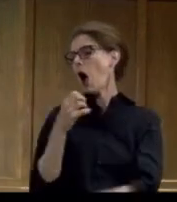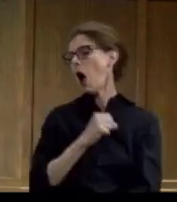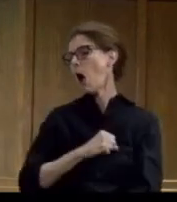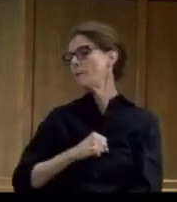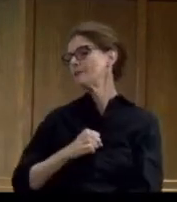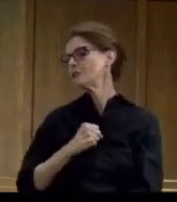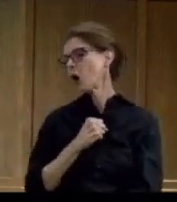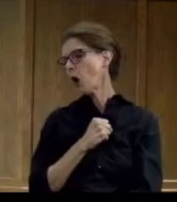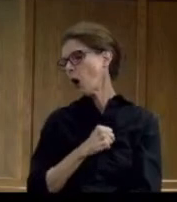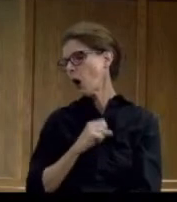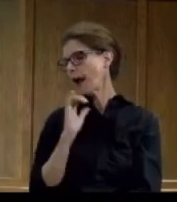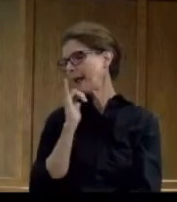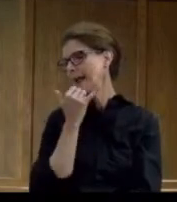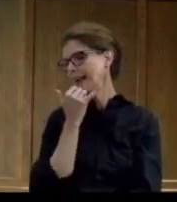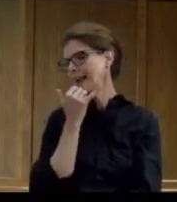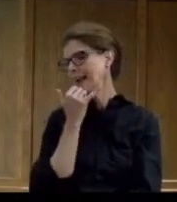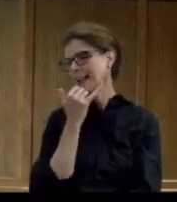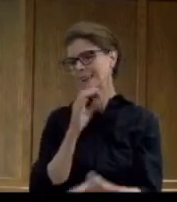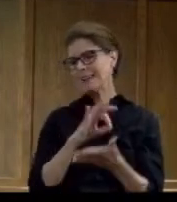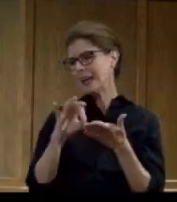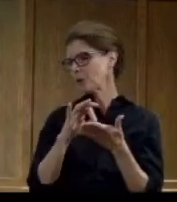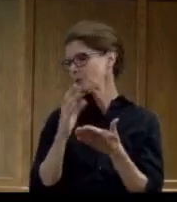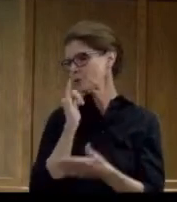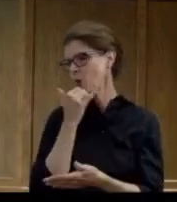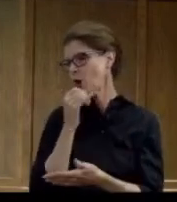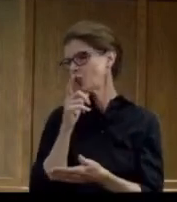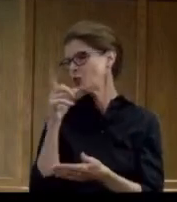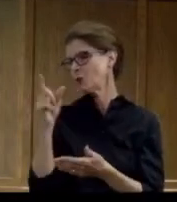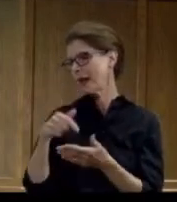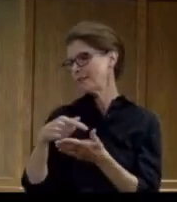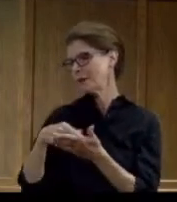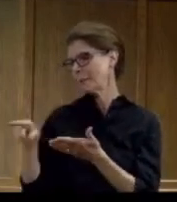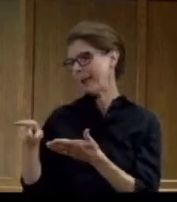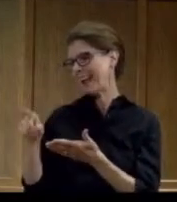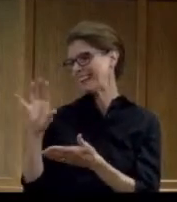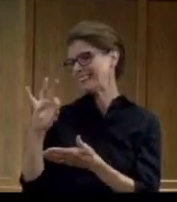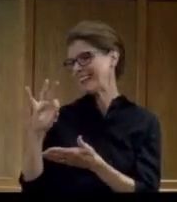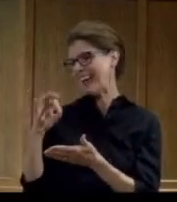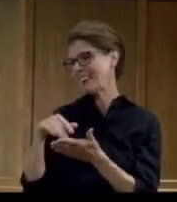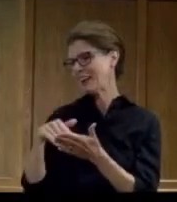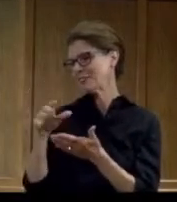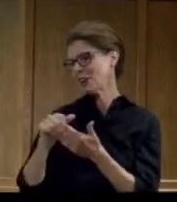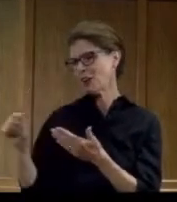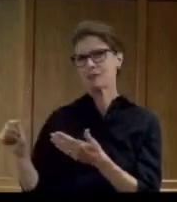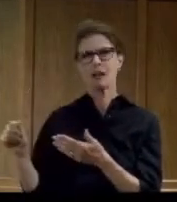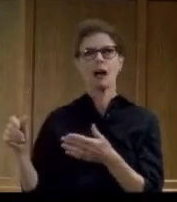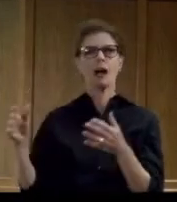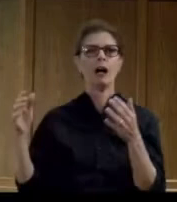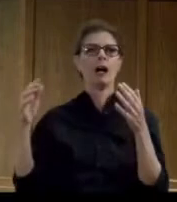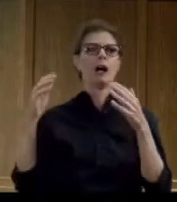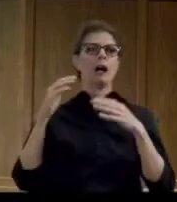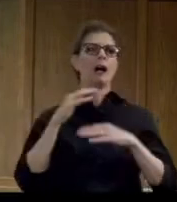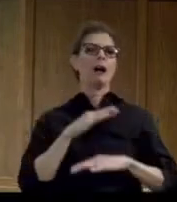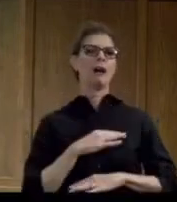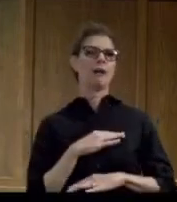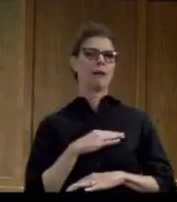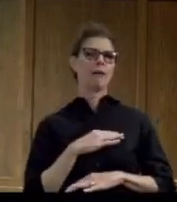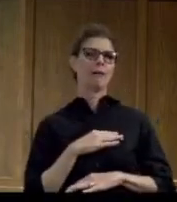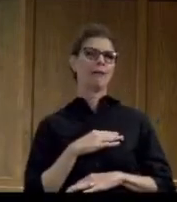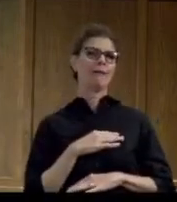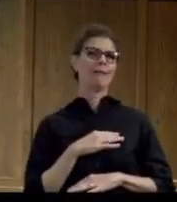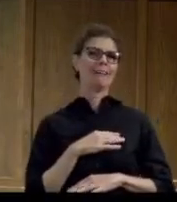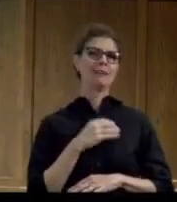it wrong. You don't have to pay that $9,000. And so you can probably imagine just this immense